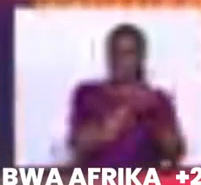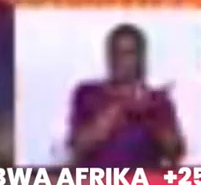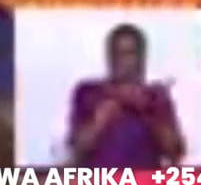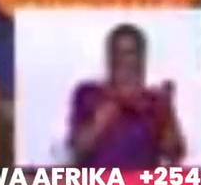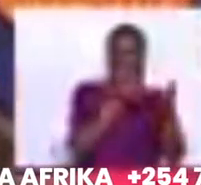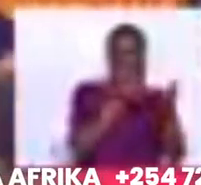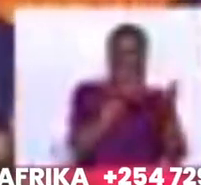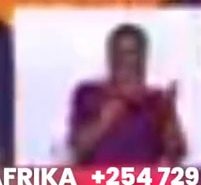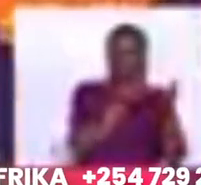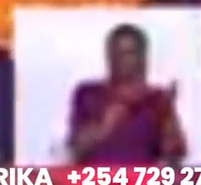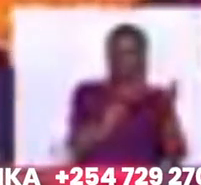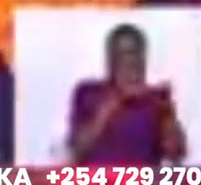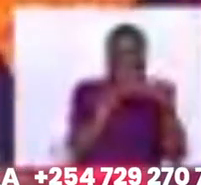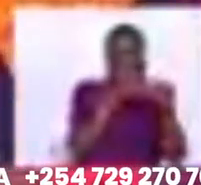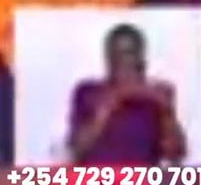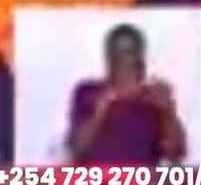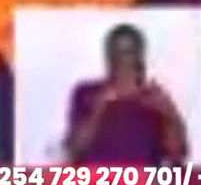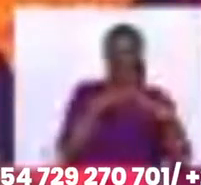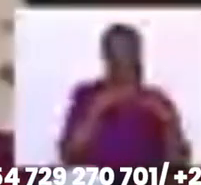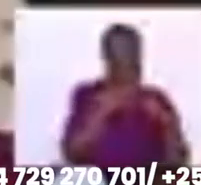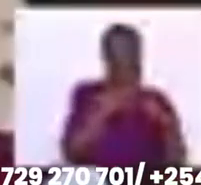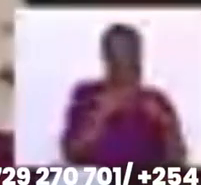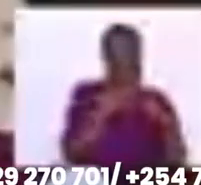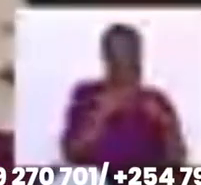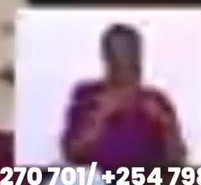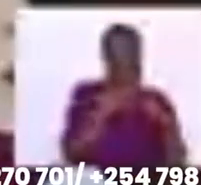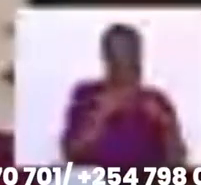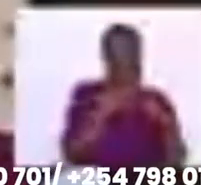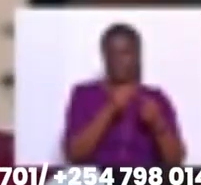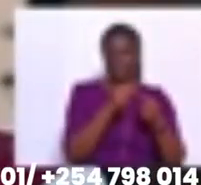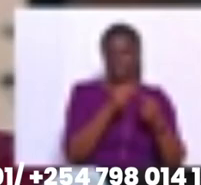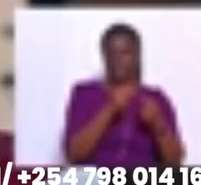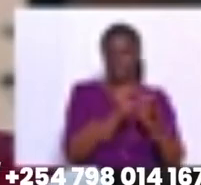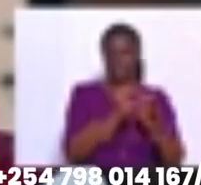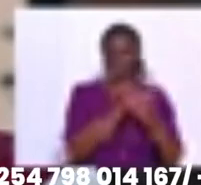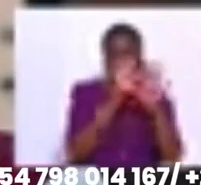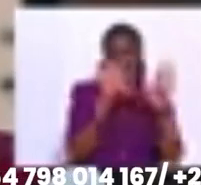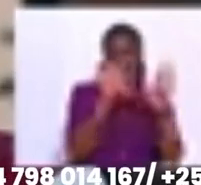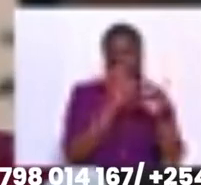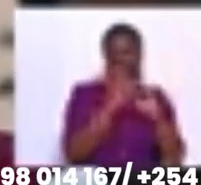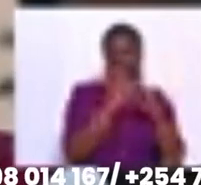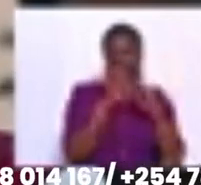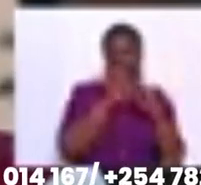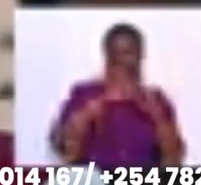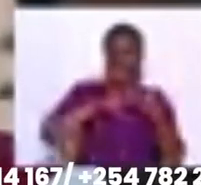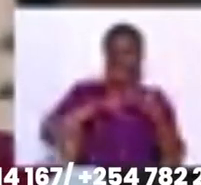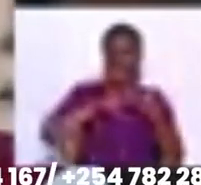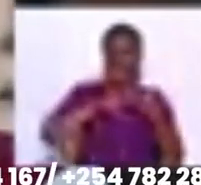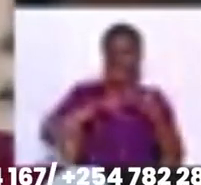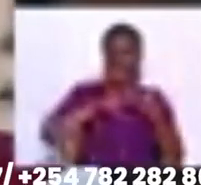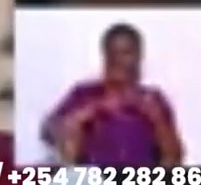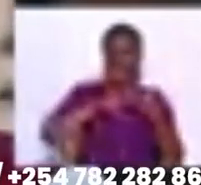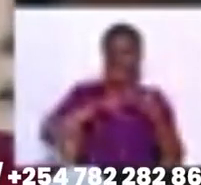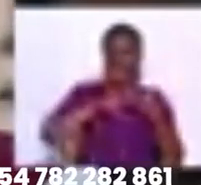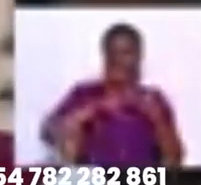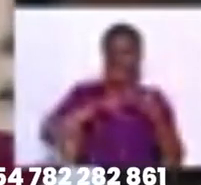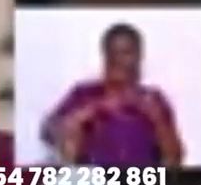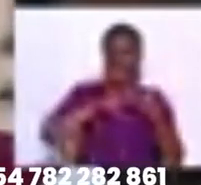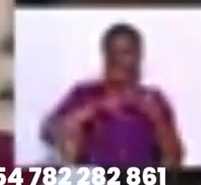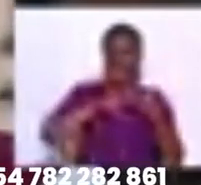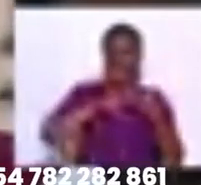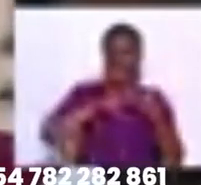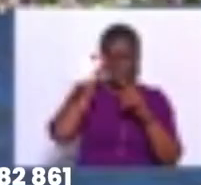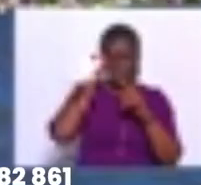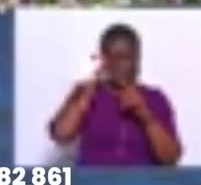medication, that's how you're going to be cured. Now, just in case you think I'm just talking off my own head, do you remember that King